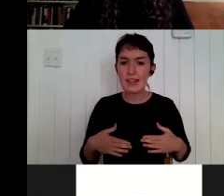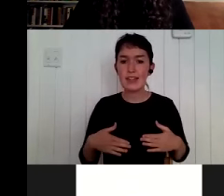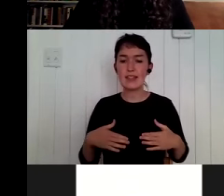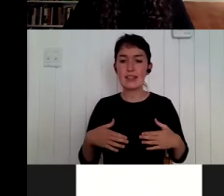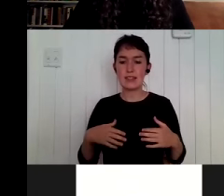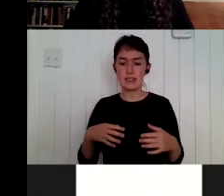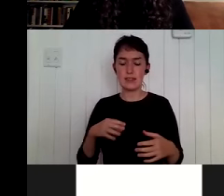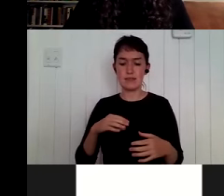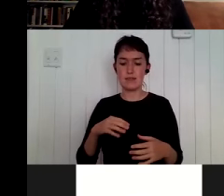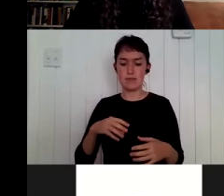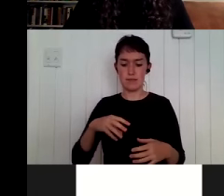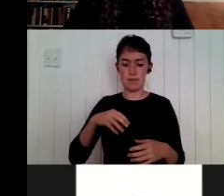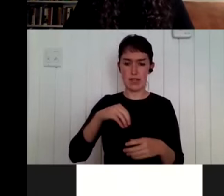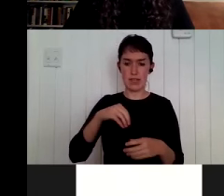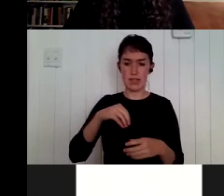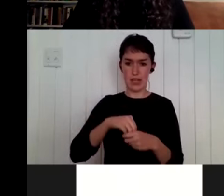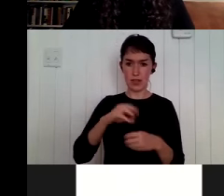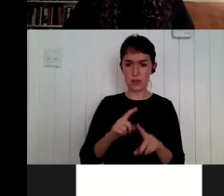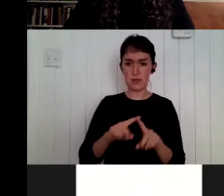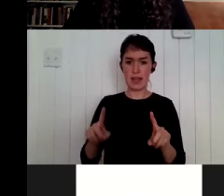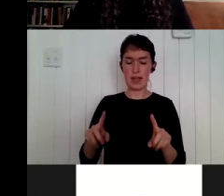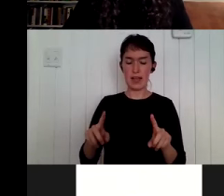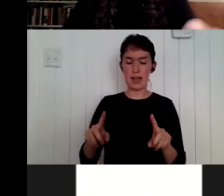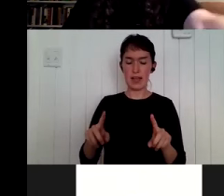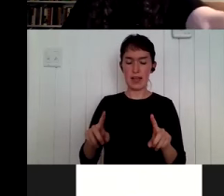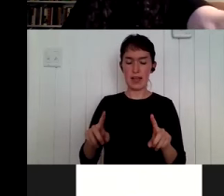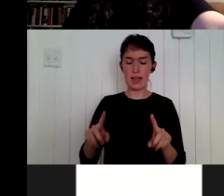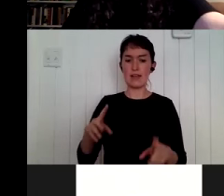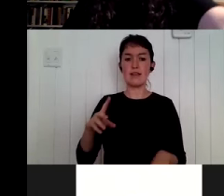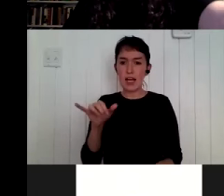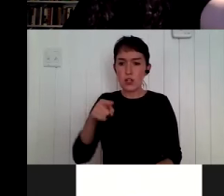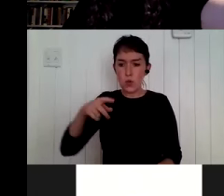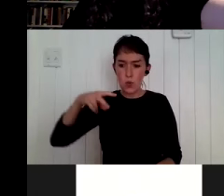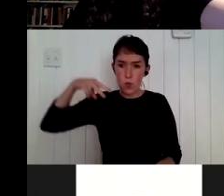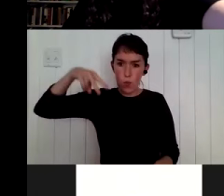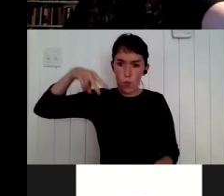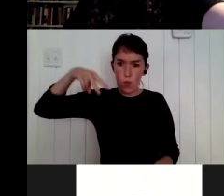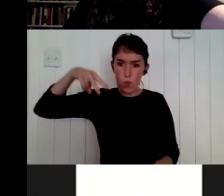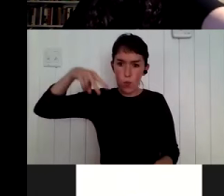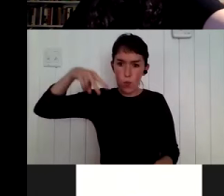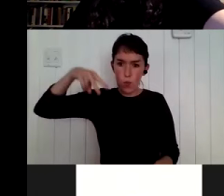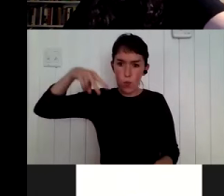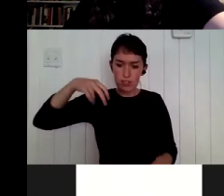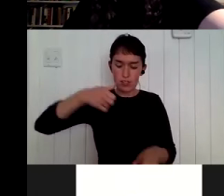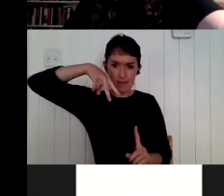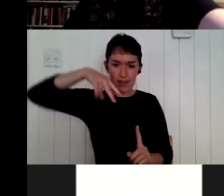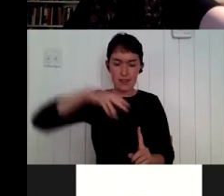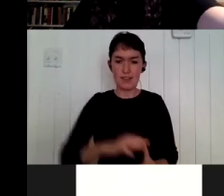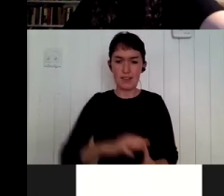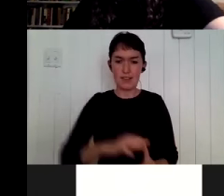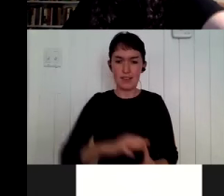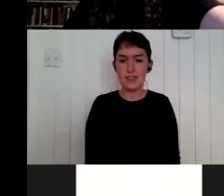you're watching yourself act. There's like a tethered disconnection from the way you're experiencing things. The reason I bring